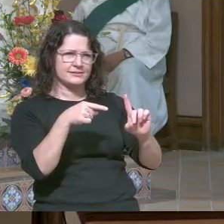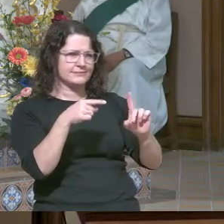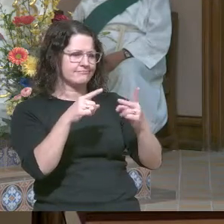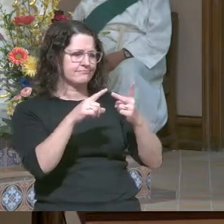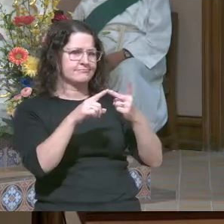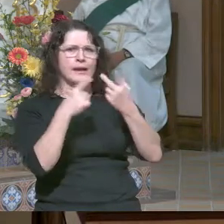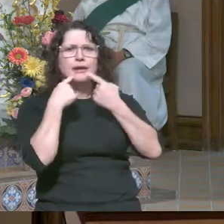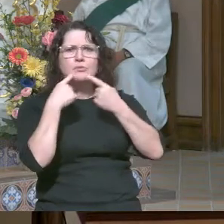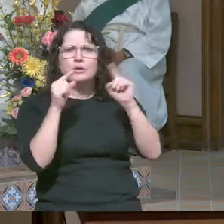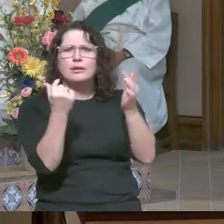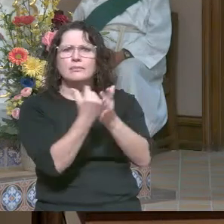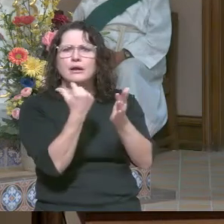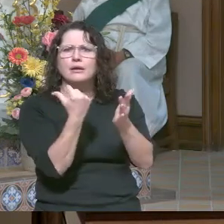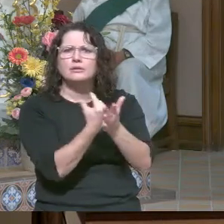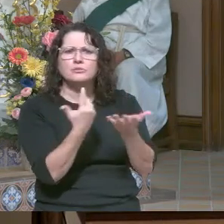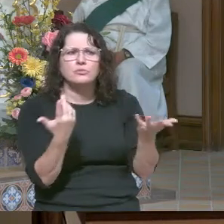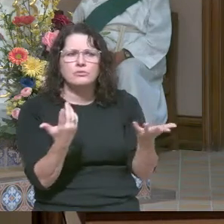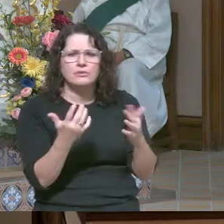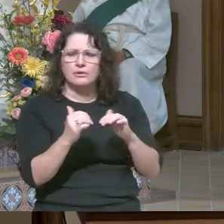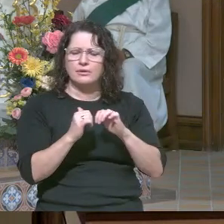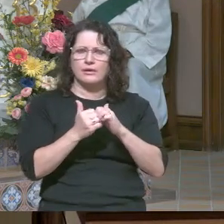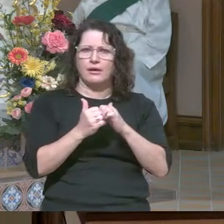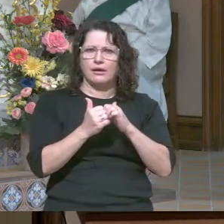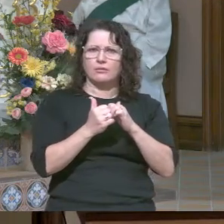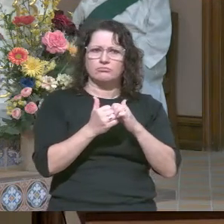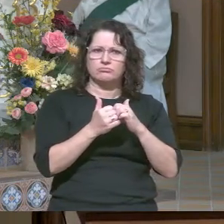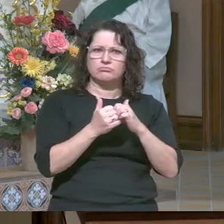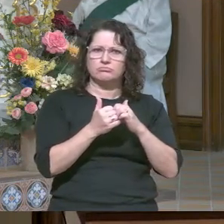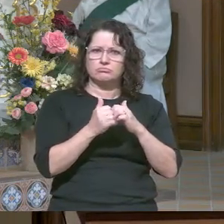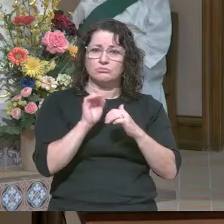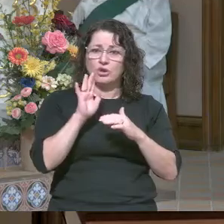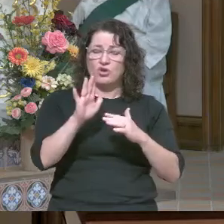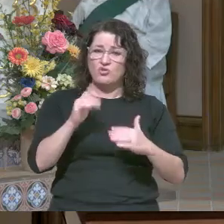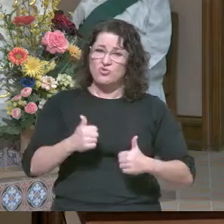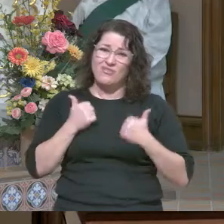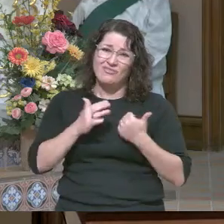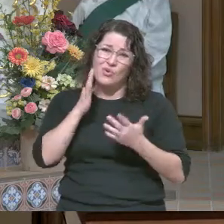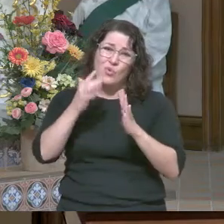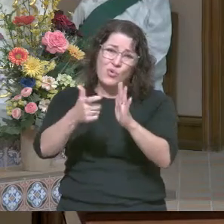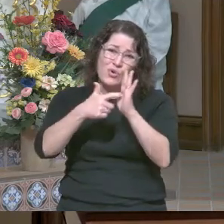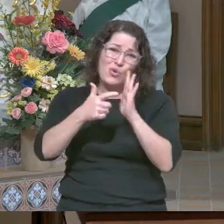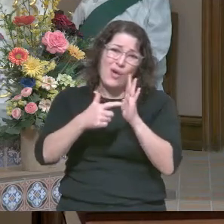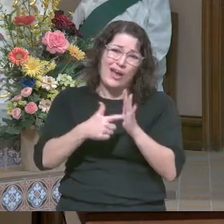proclaiming the gospel with your life, is going to cost.